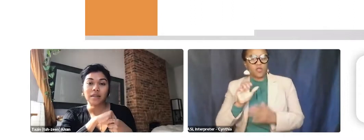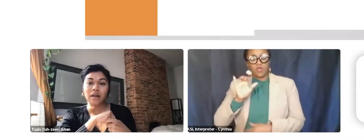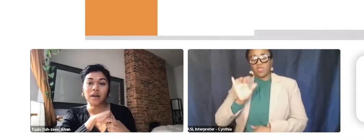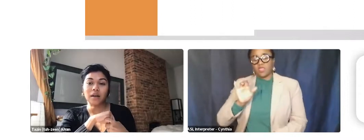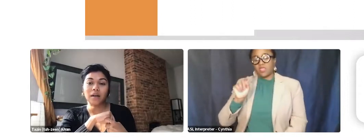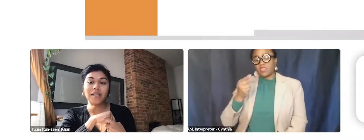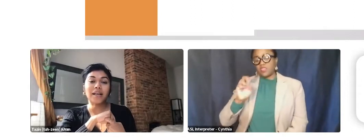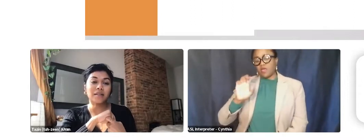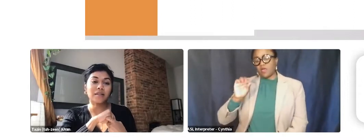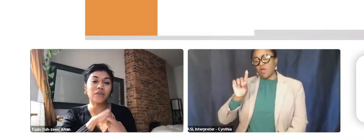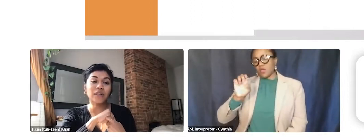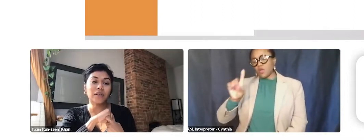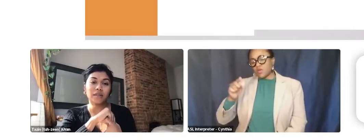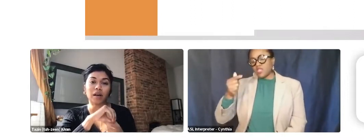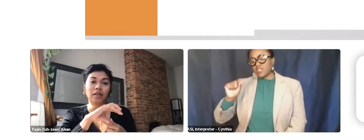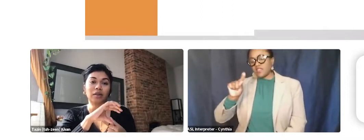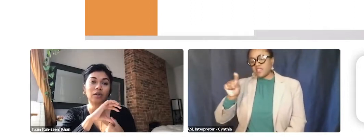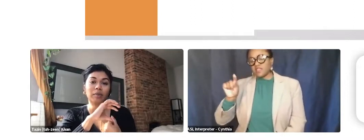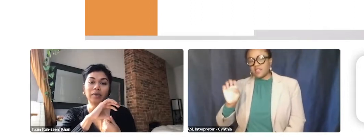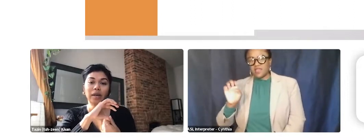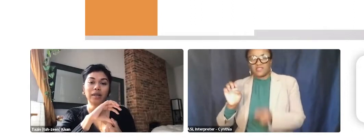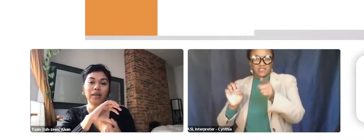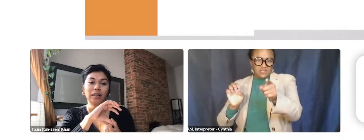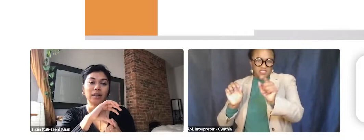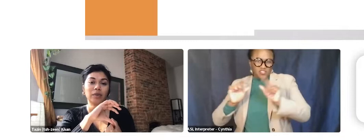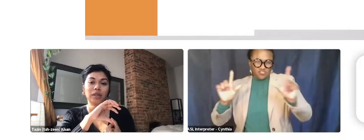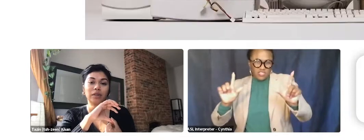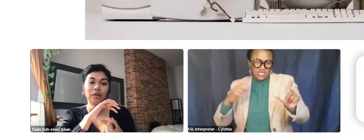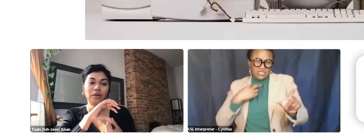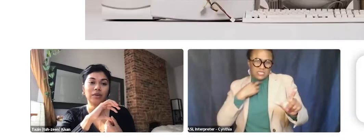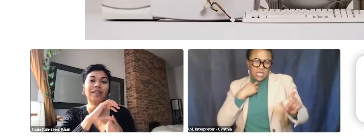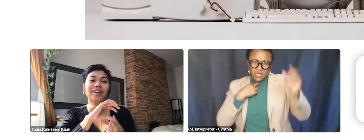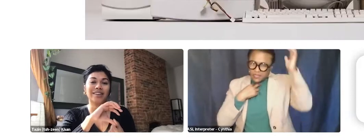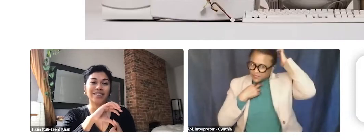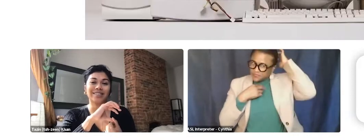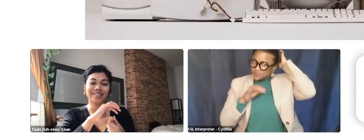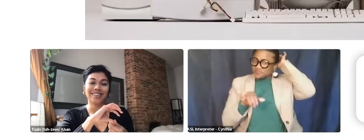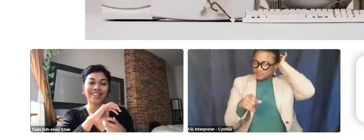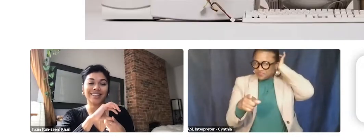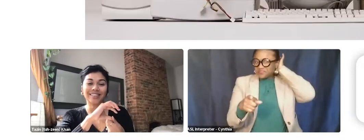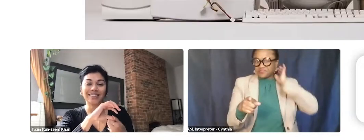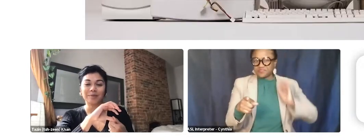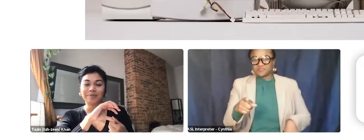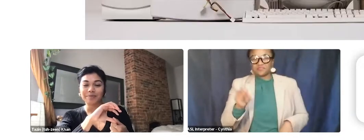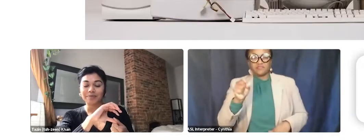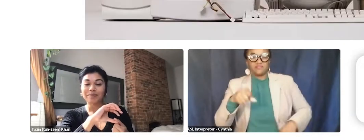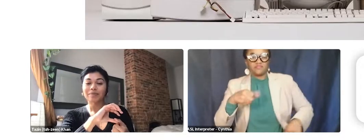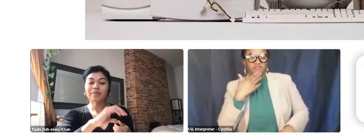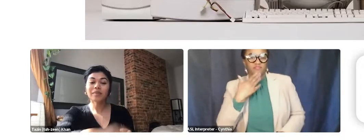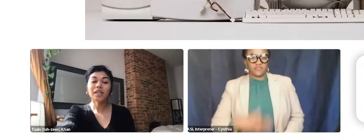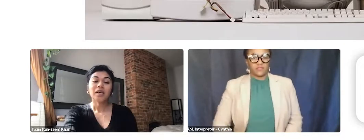Gaze. Yes, the screen is stuck, Nicole, by the way. If we could go, there you go. Thank you.